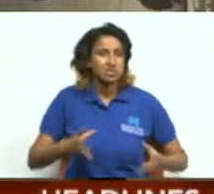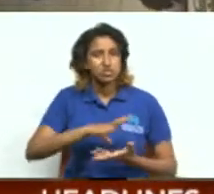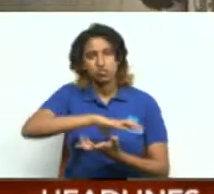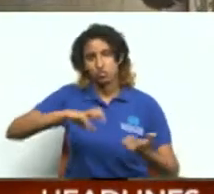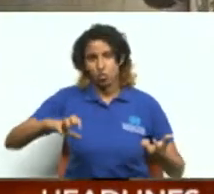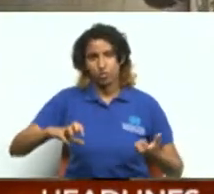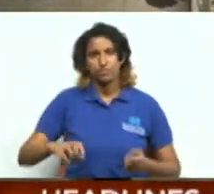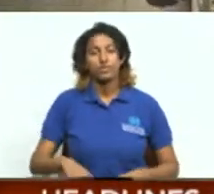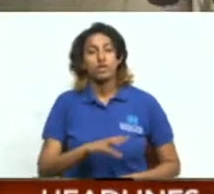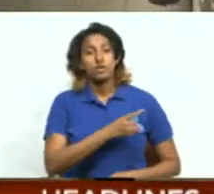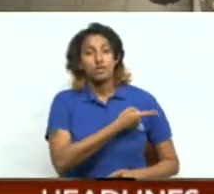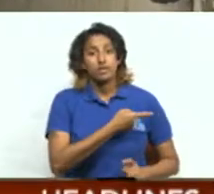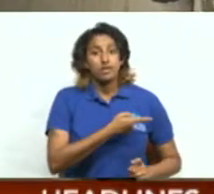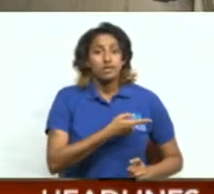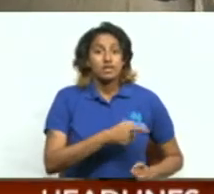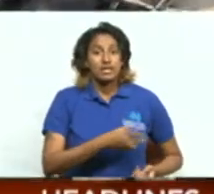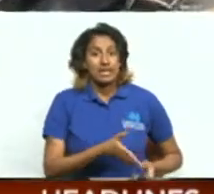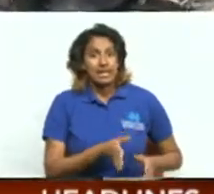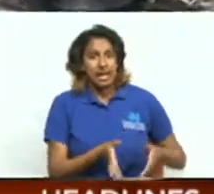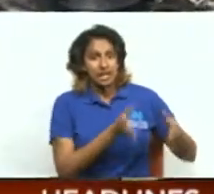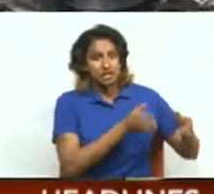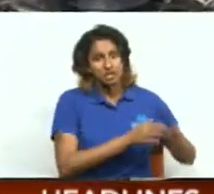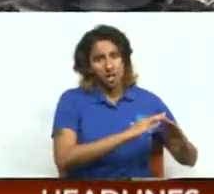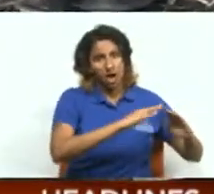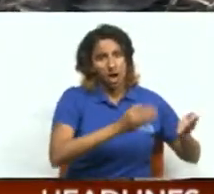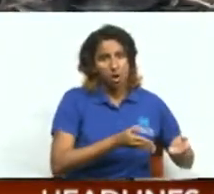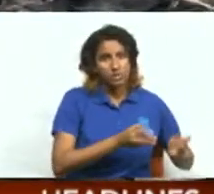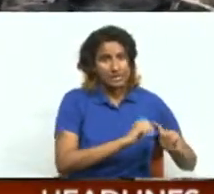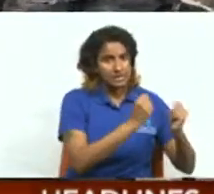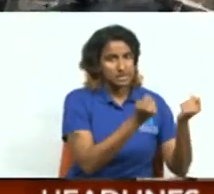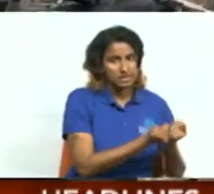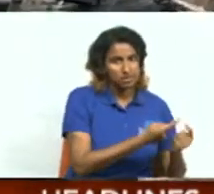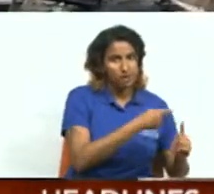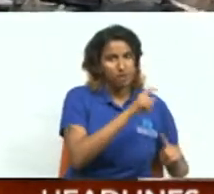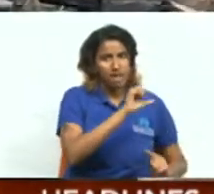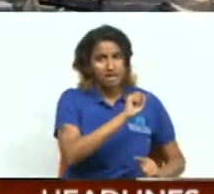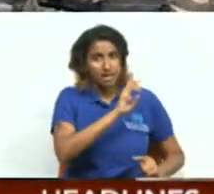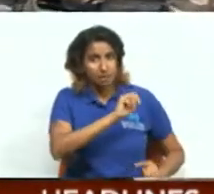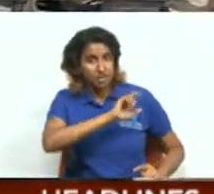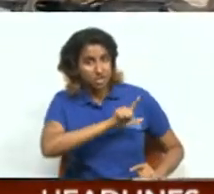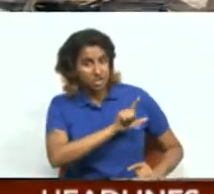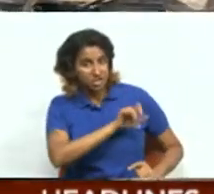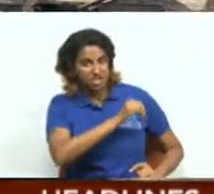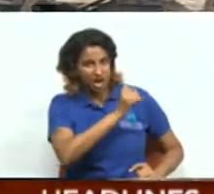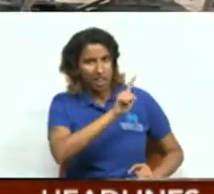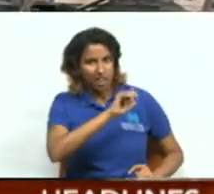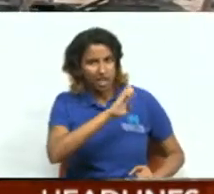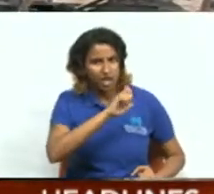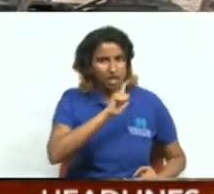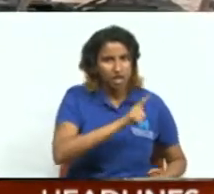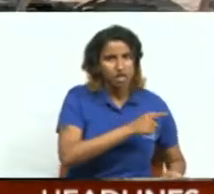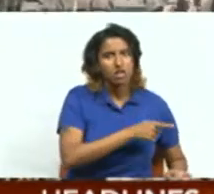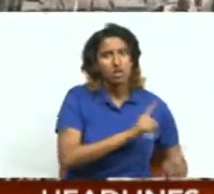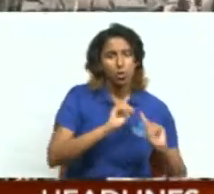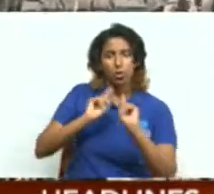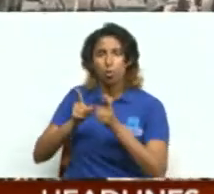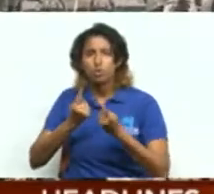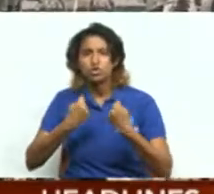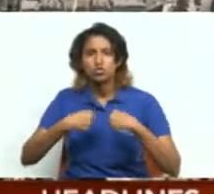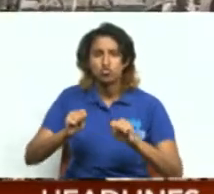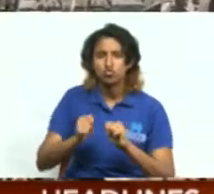Jalil, situated next to the homes, responded while neighbors tried to extinguish the flames using a hose, but they were